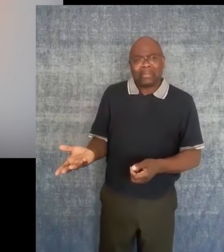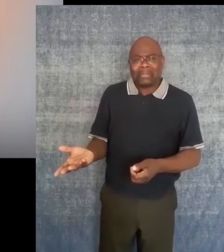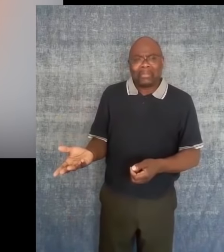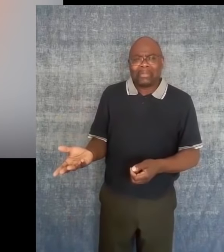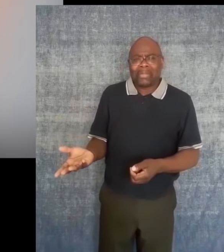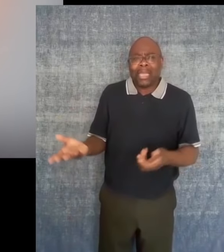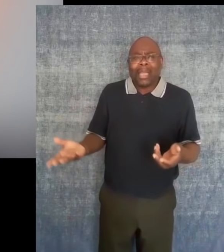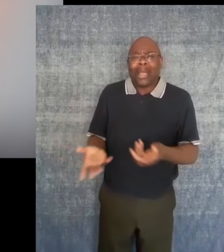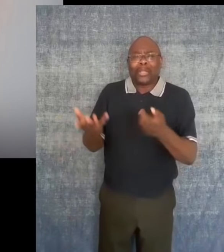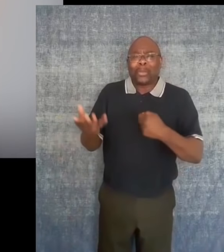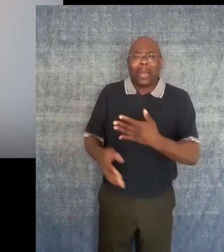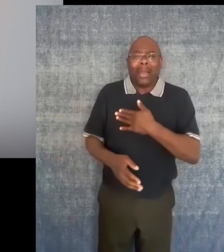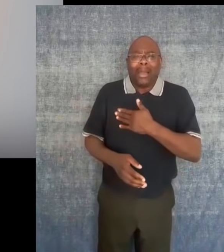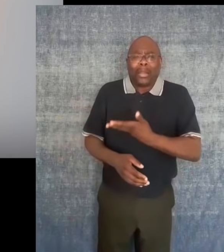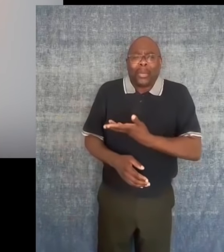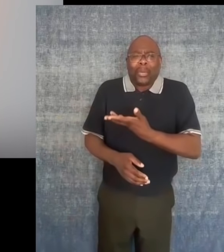and he's encouraging my heart.